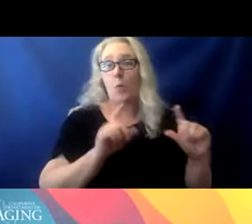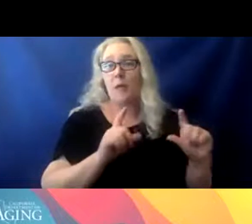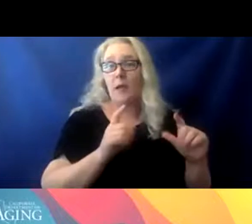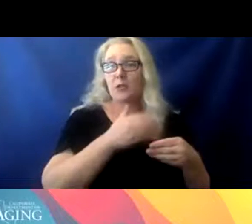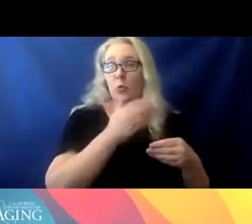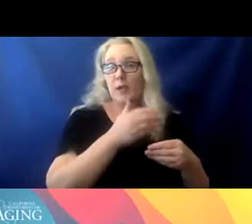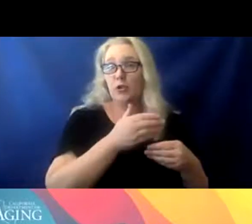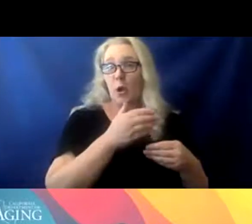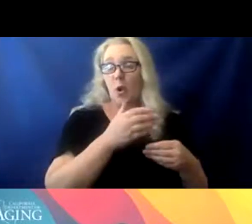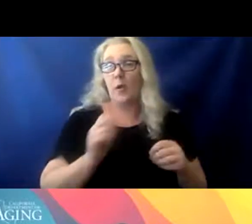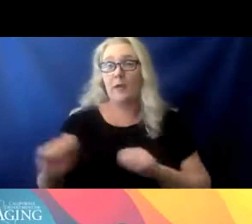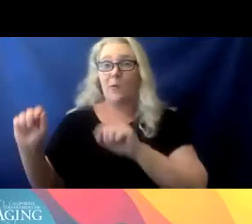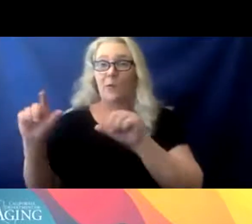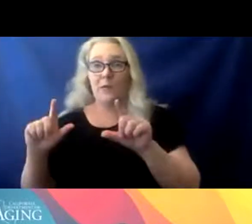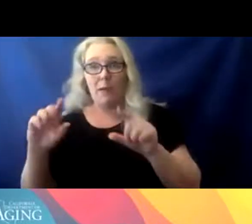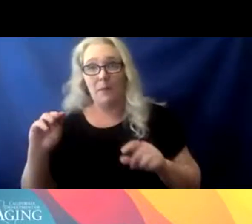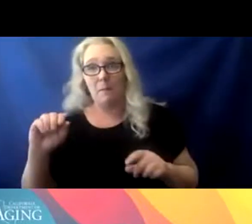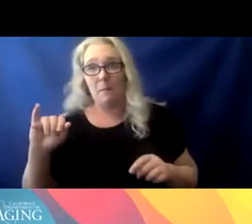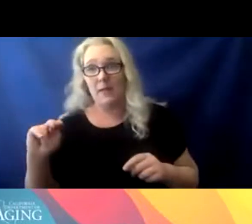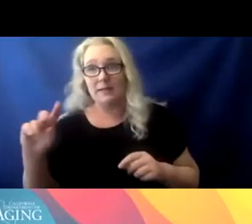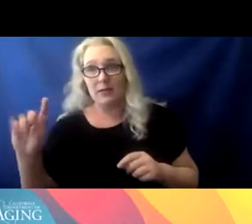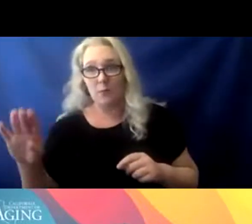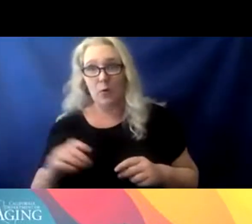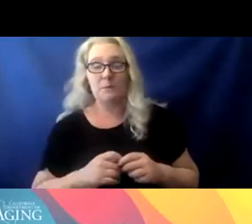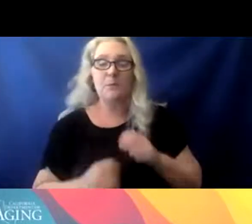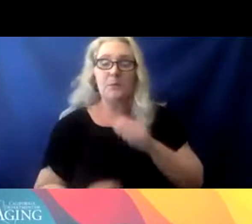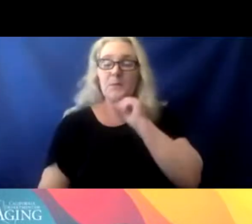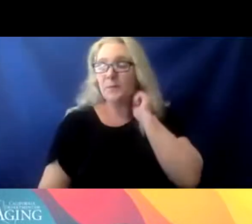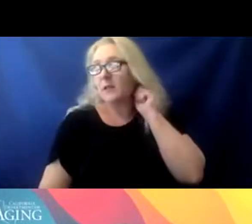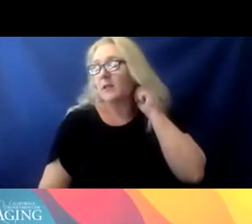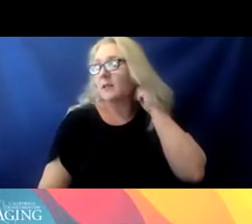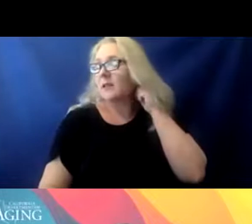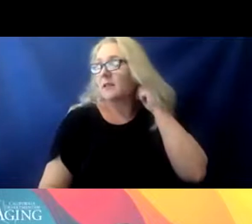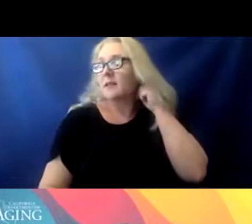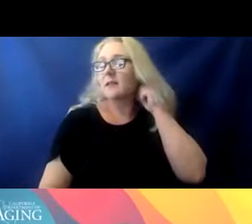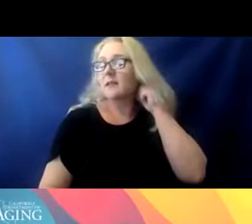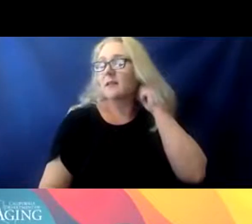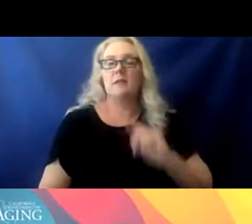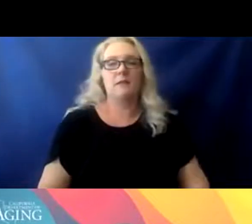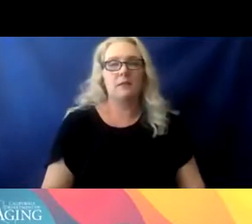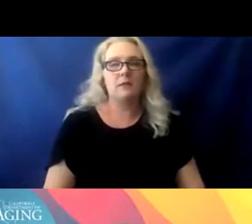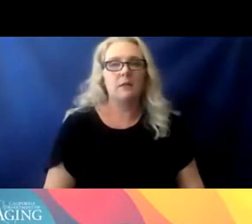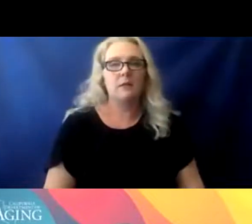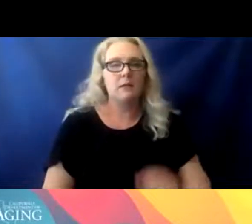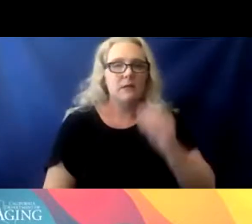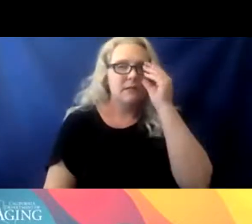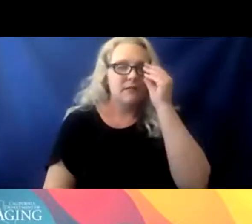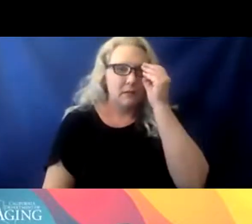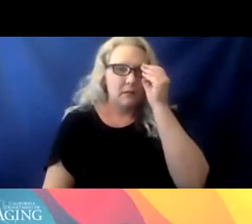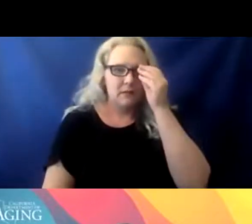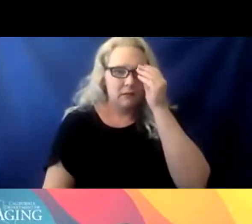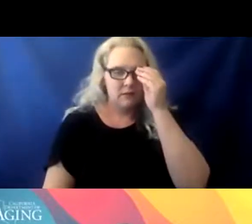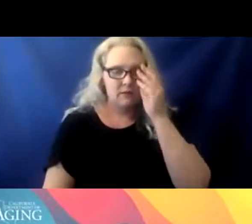the main dashboard at any time. Let's go ahead and expand and take a look at, let's see,